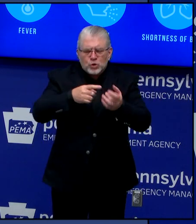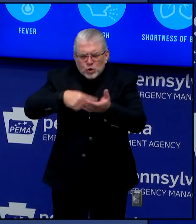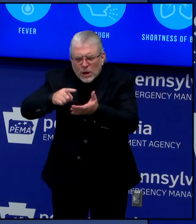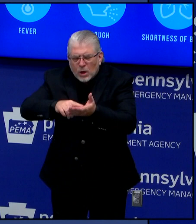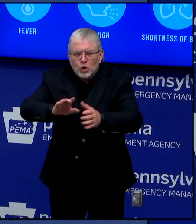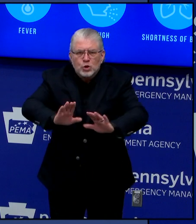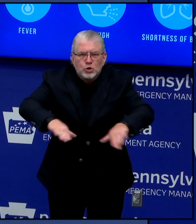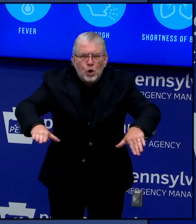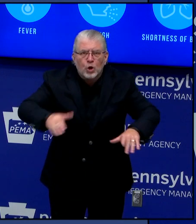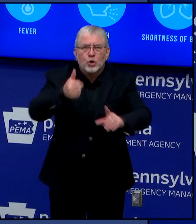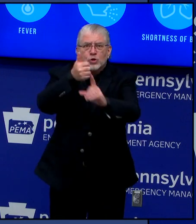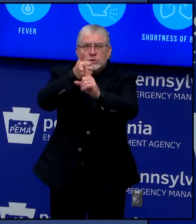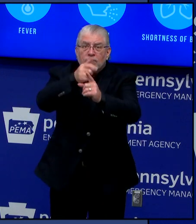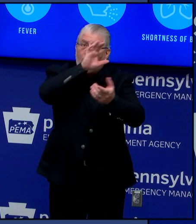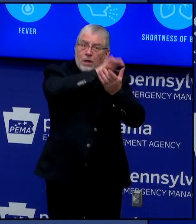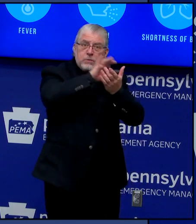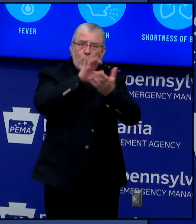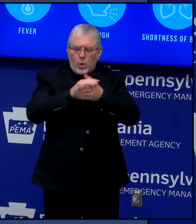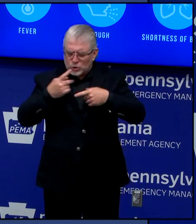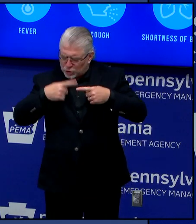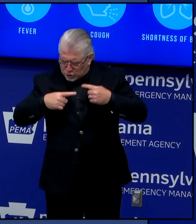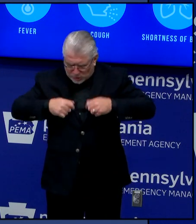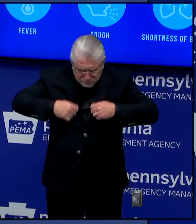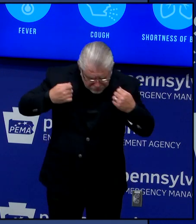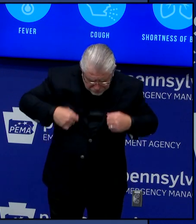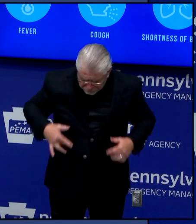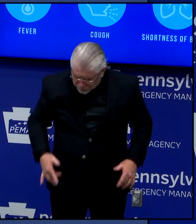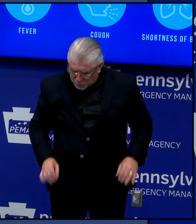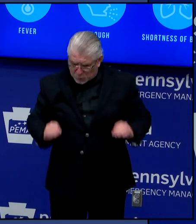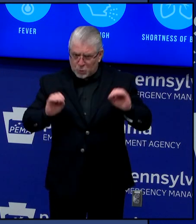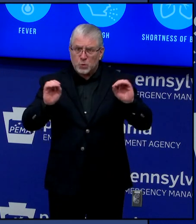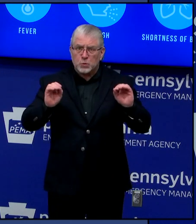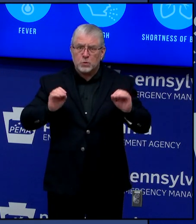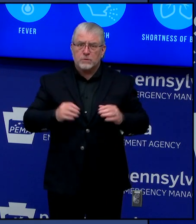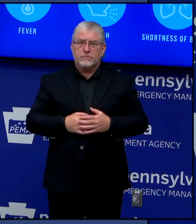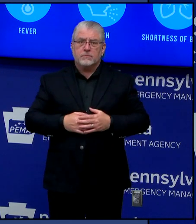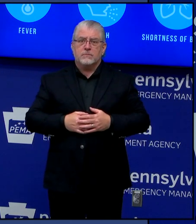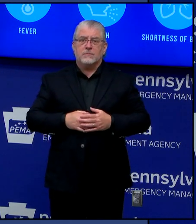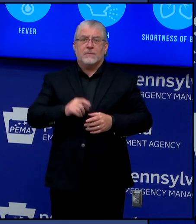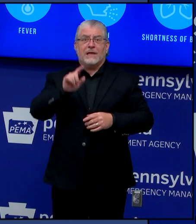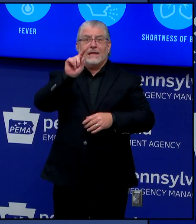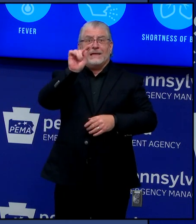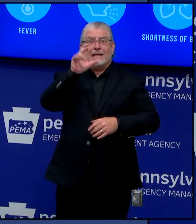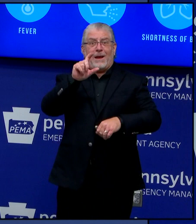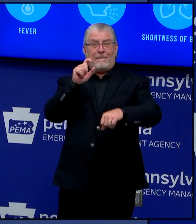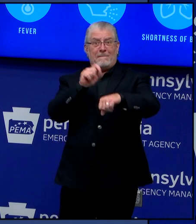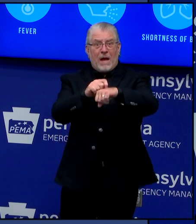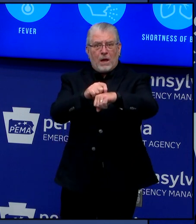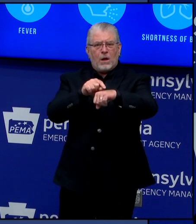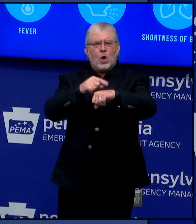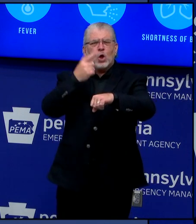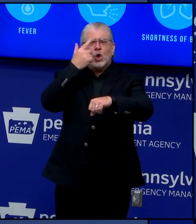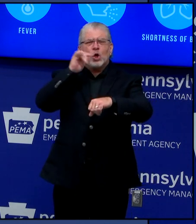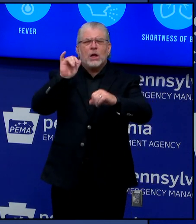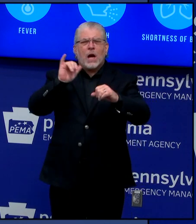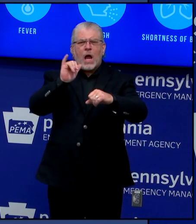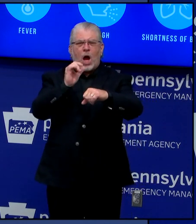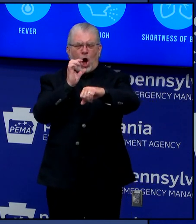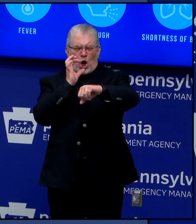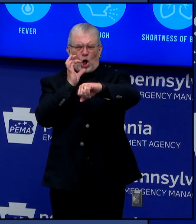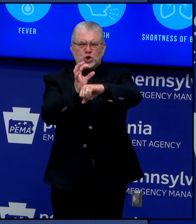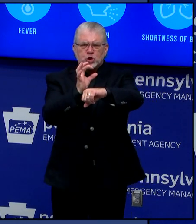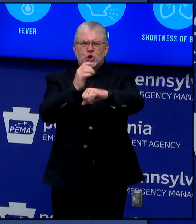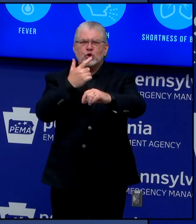Symptoms of Lyme disease can include a bullseye-shaped rash, but it doesn't have to be exactly bullseye, and not everyone gets the